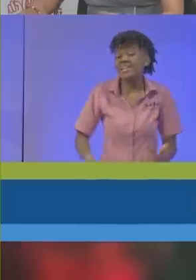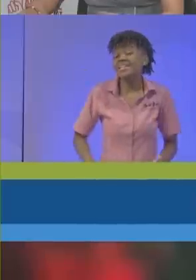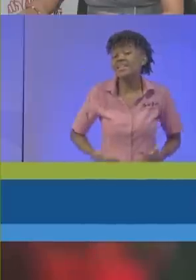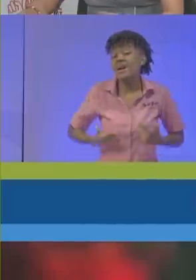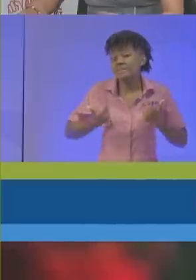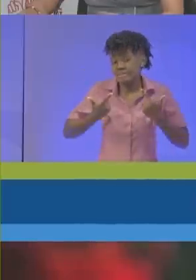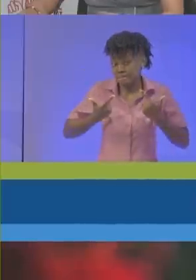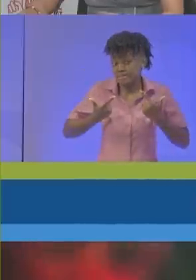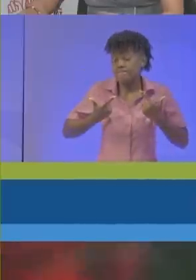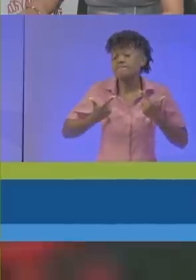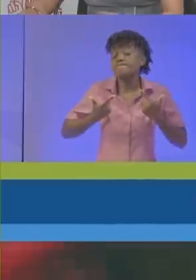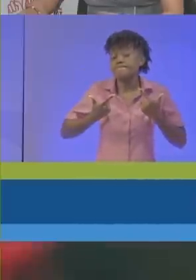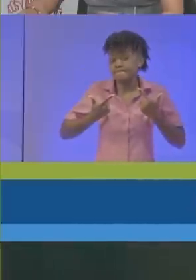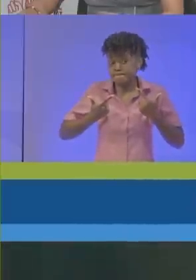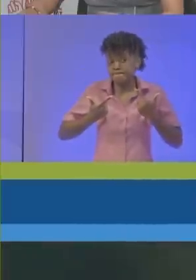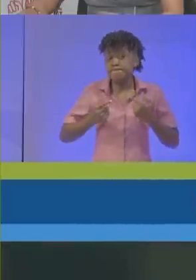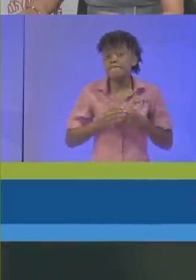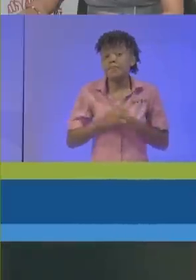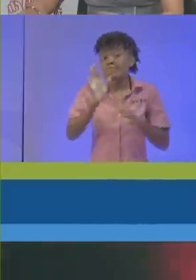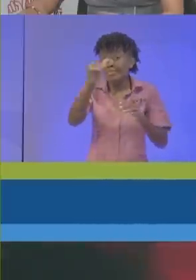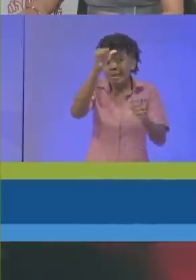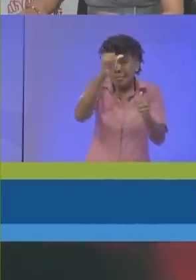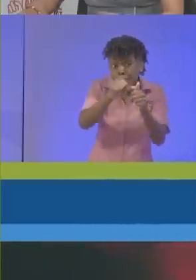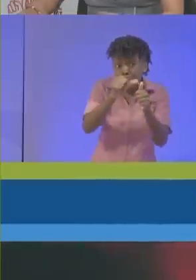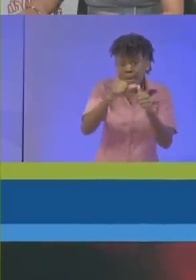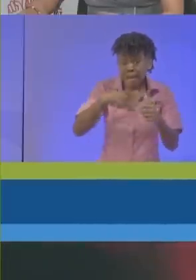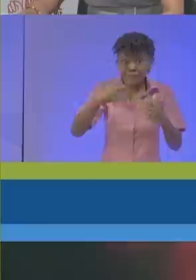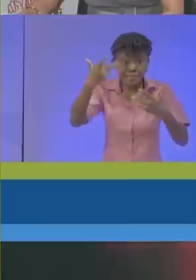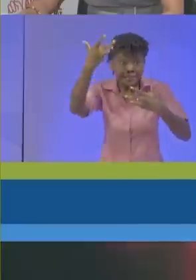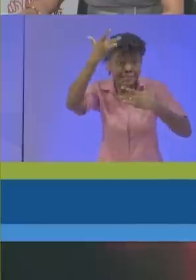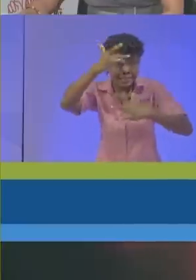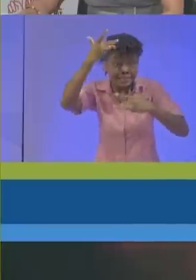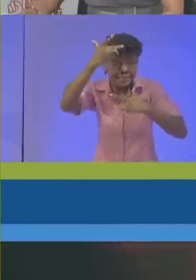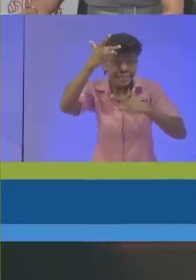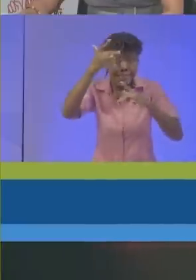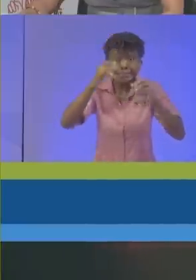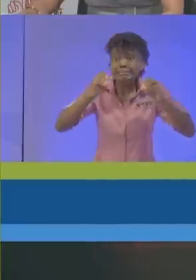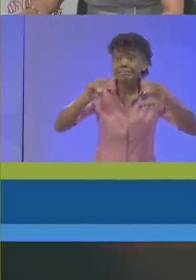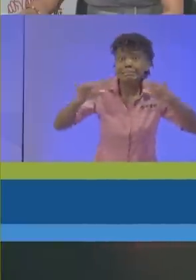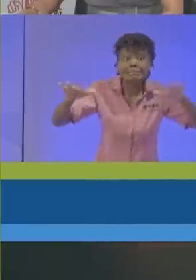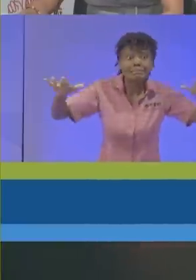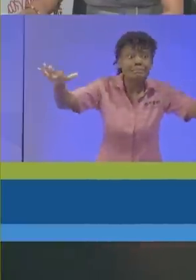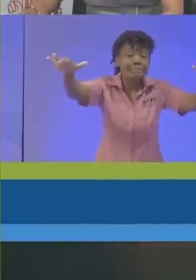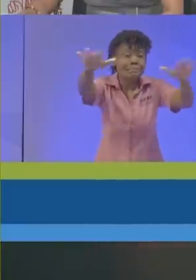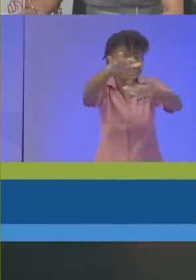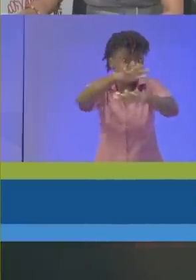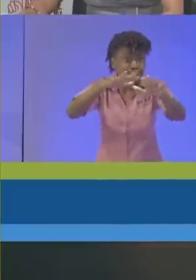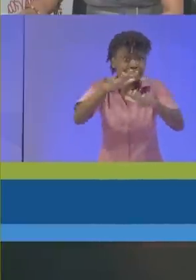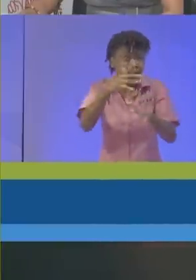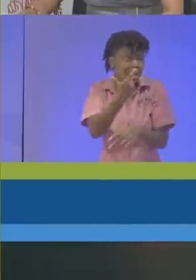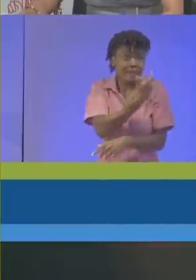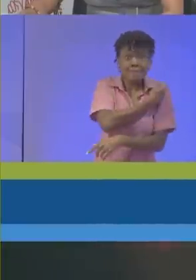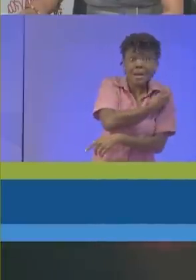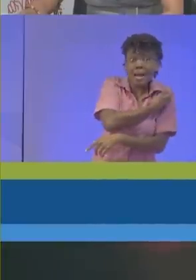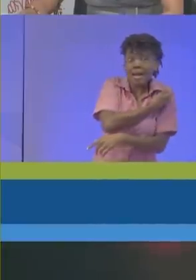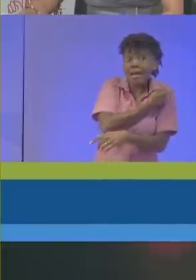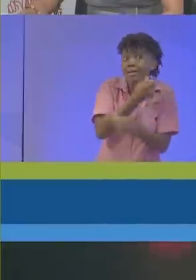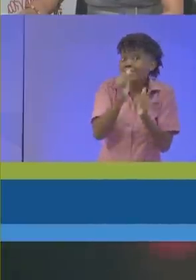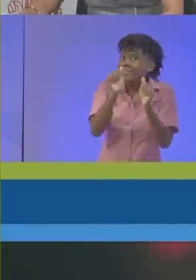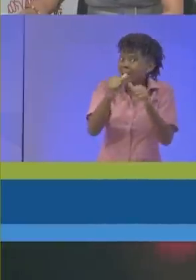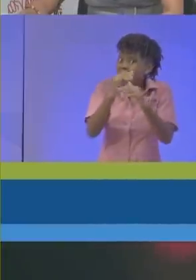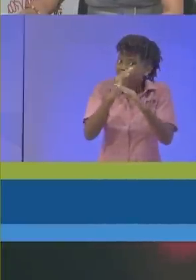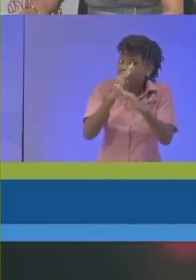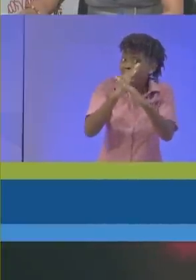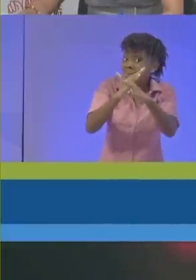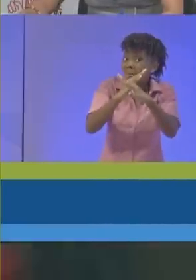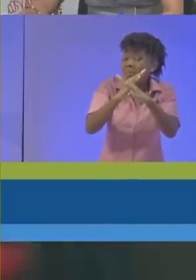are still out there. So although we have vaccines, there's always a risk that these diseases, if we are